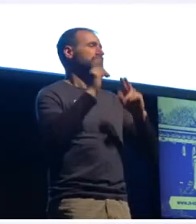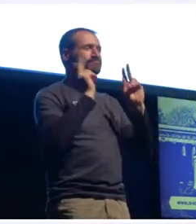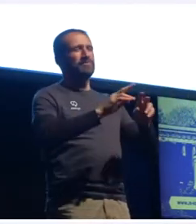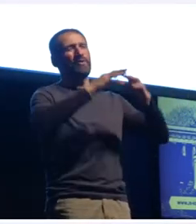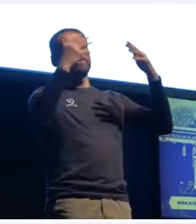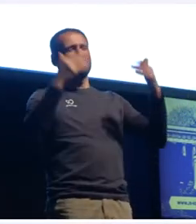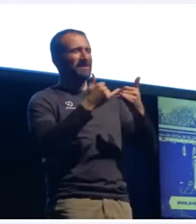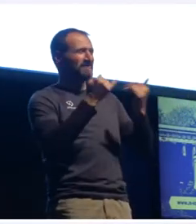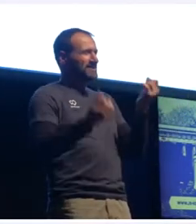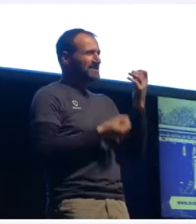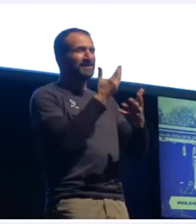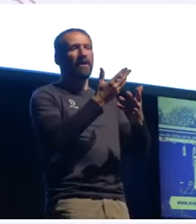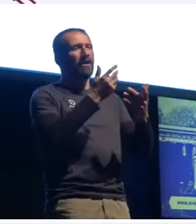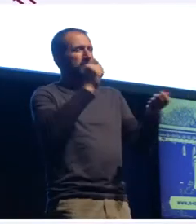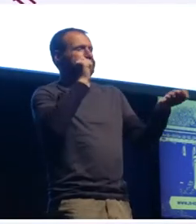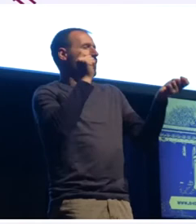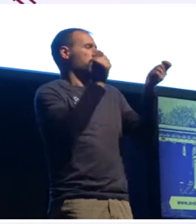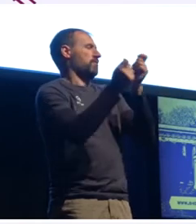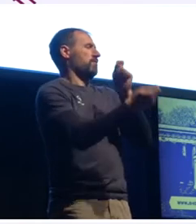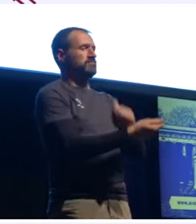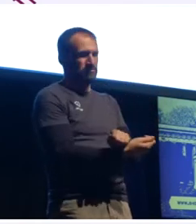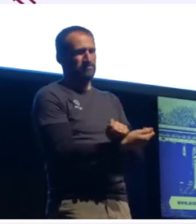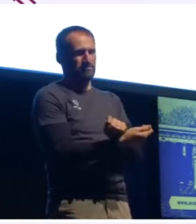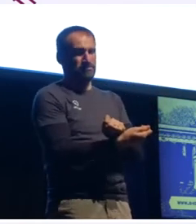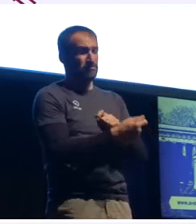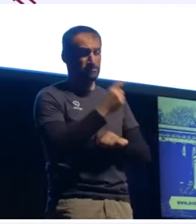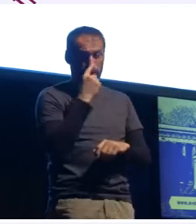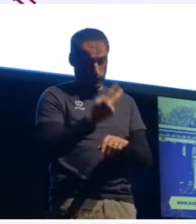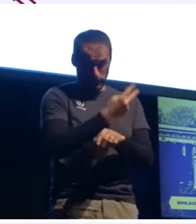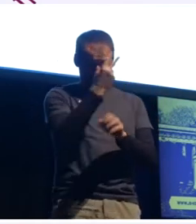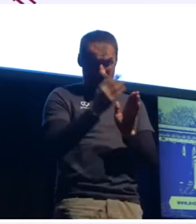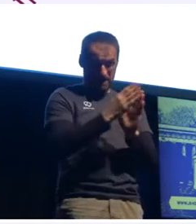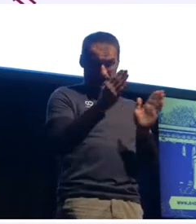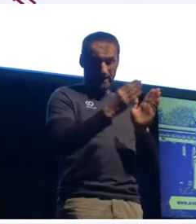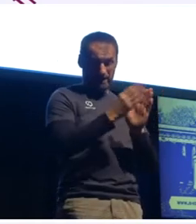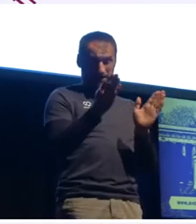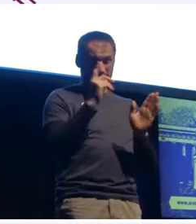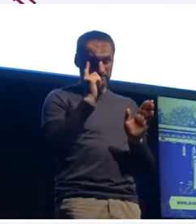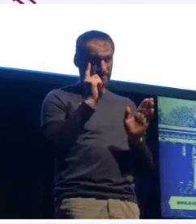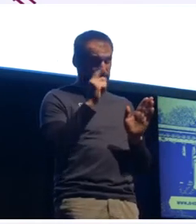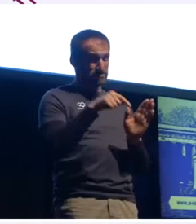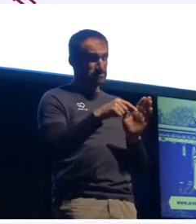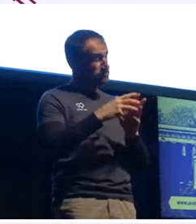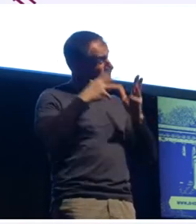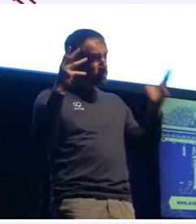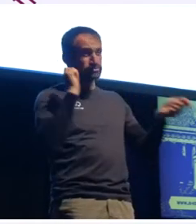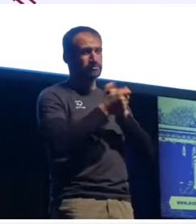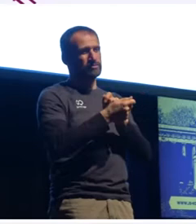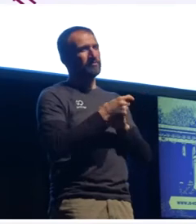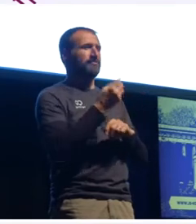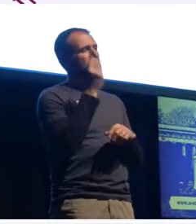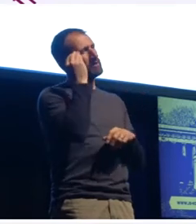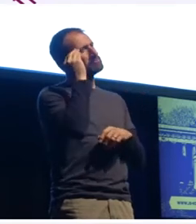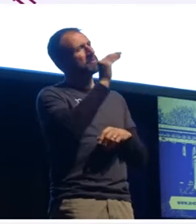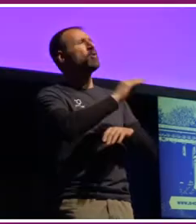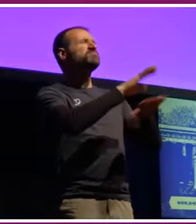All right, so this all happened over only 2 years. It's a pretty big deal, going from memo to having a really fast browser with these